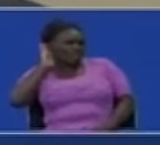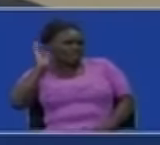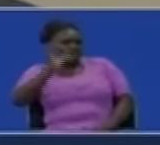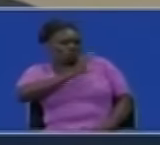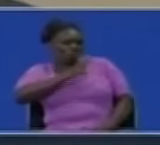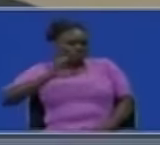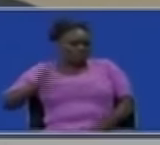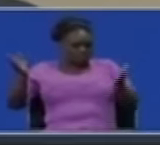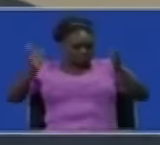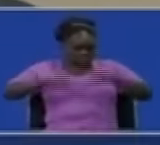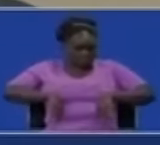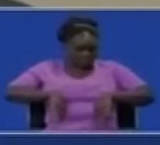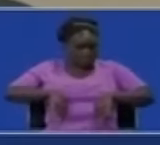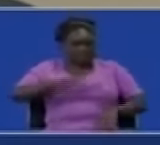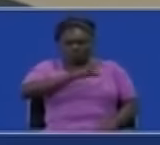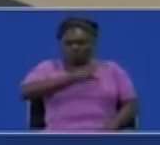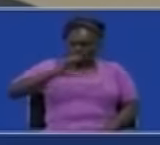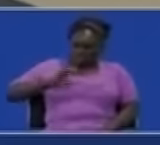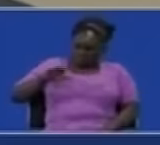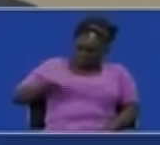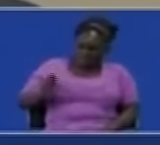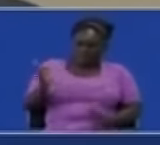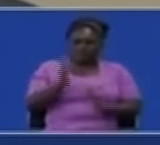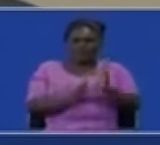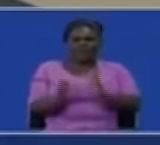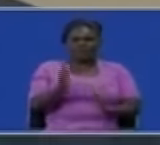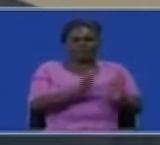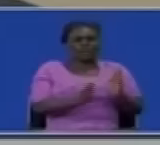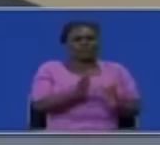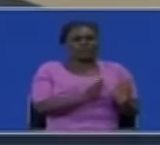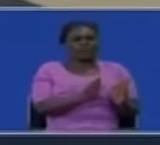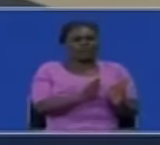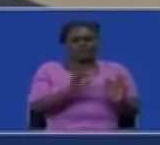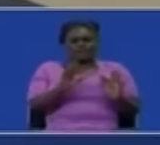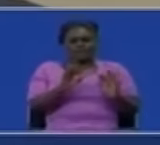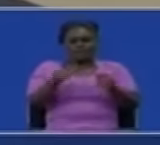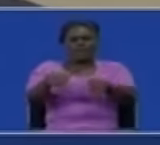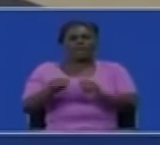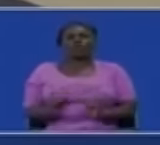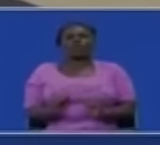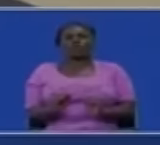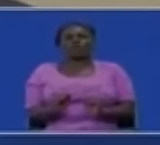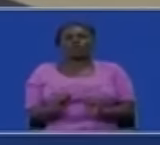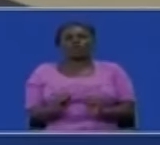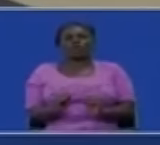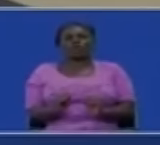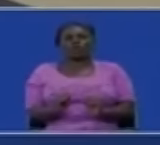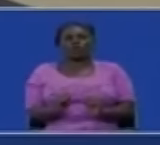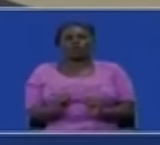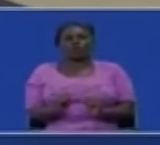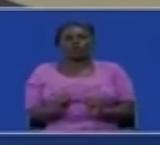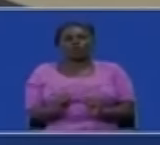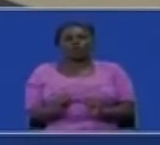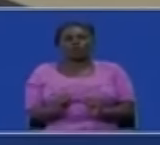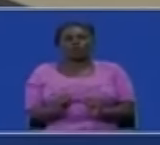been disbanded. The committee which was planning the funeral, you know those defendants I have taken to